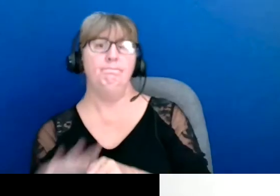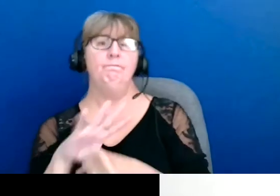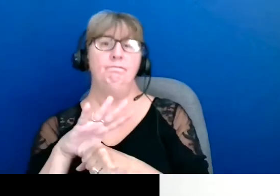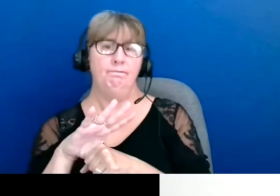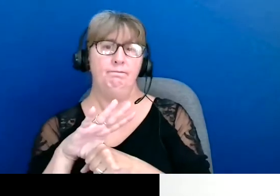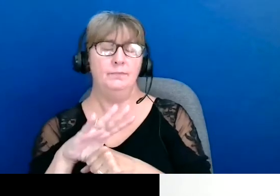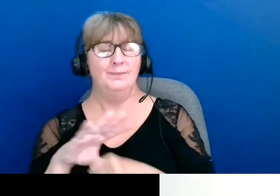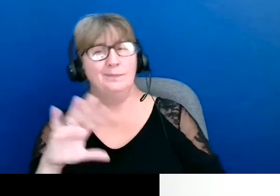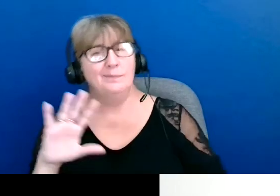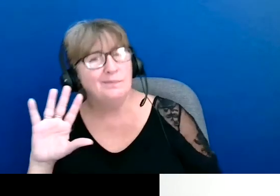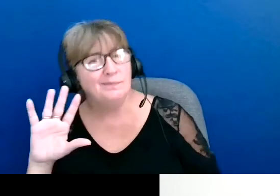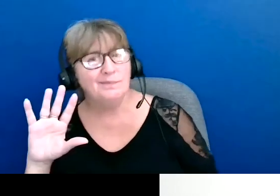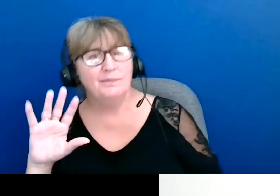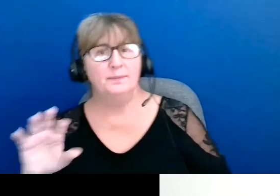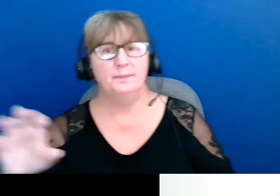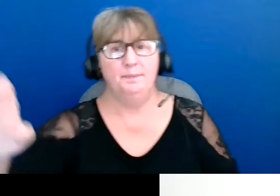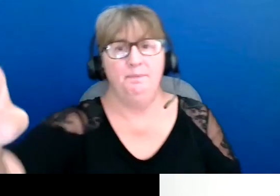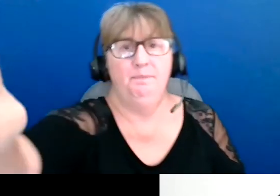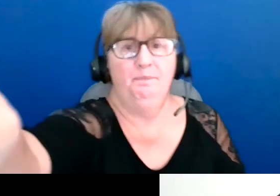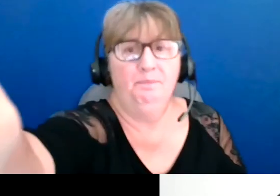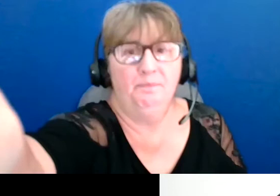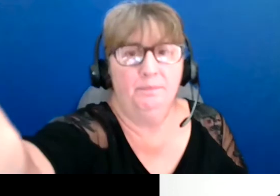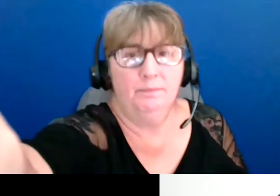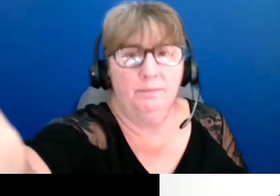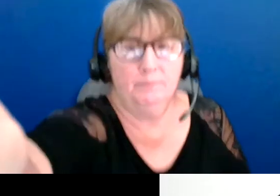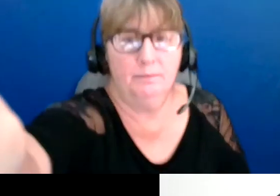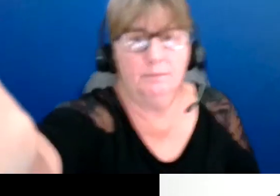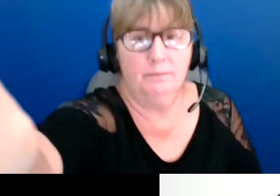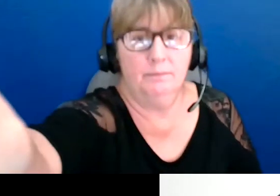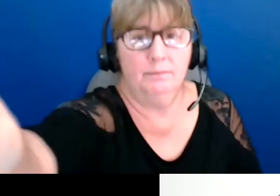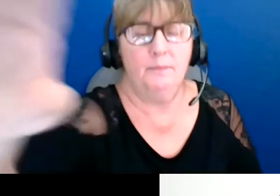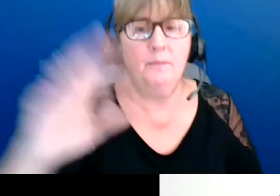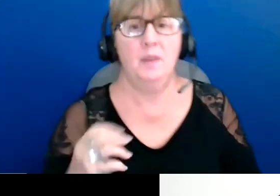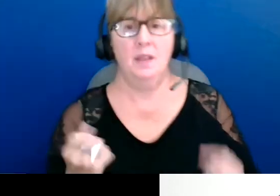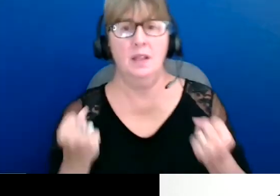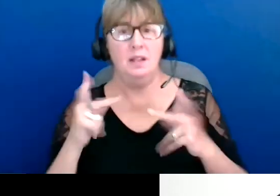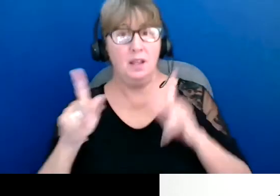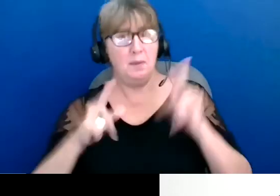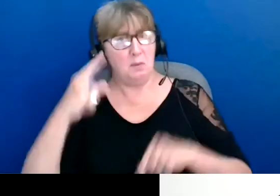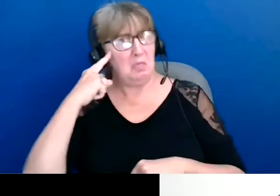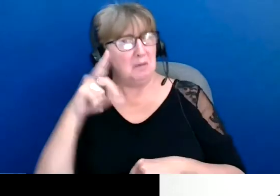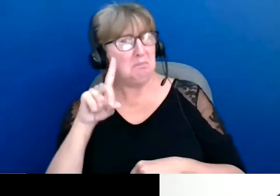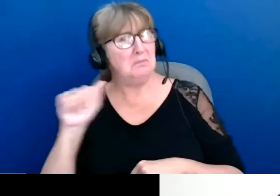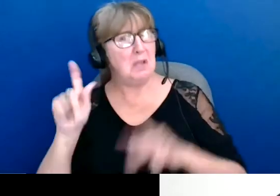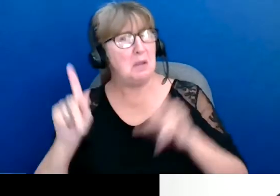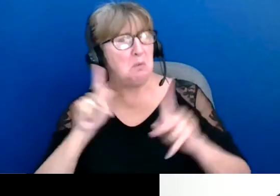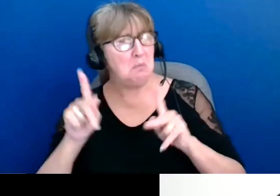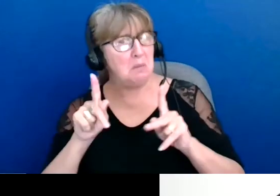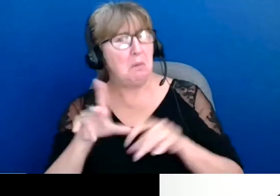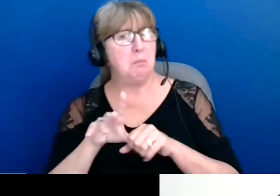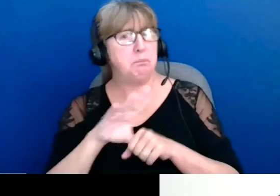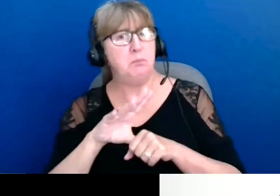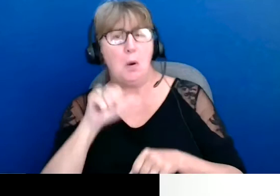A lot of people think, of course disabled people are less competent. They're disabled, of course they're less